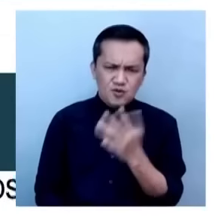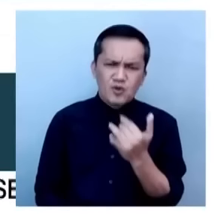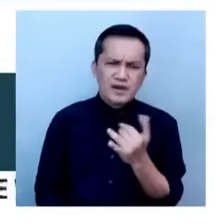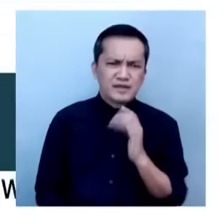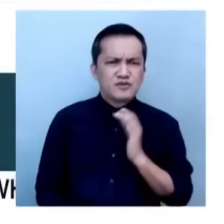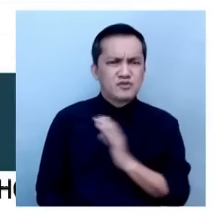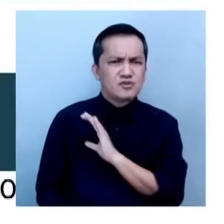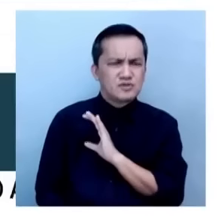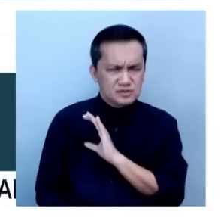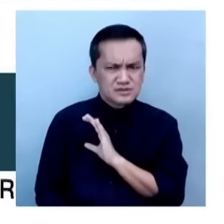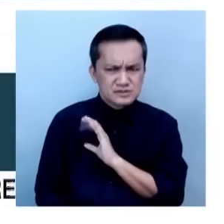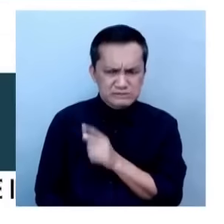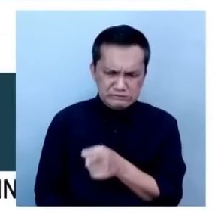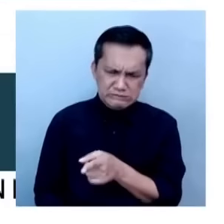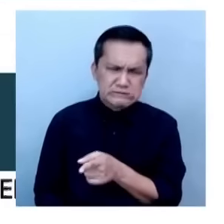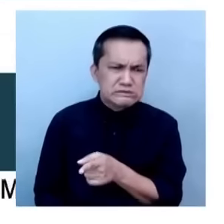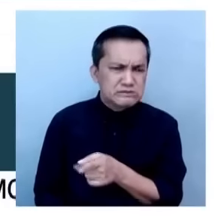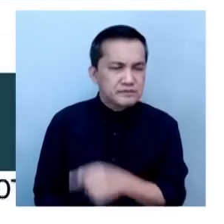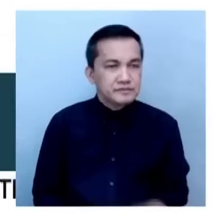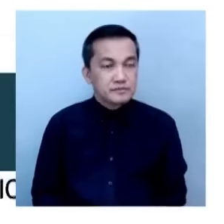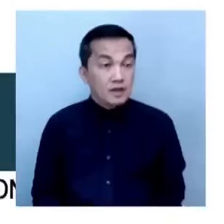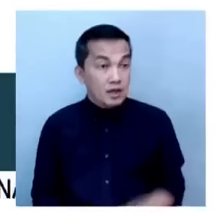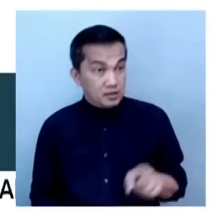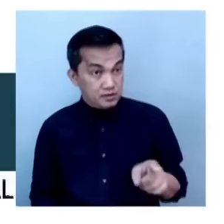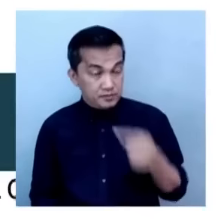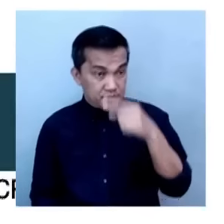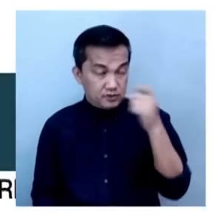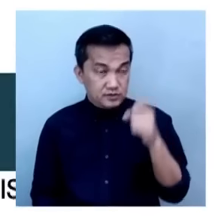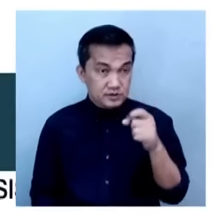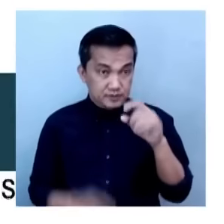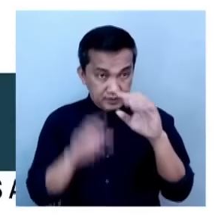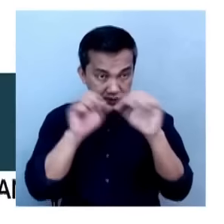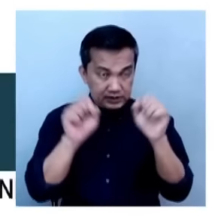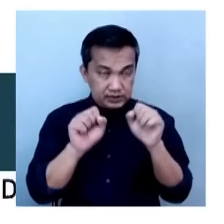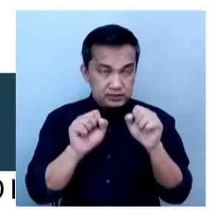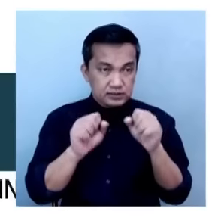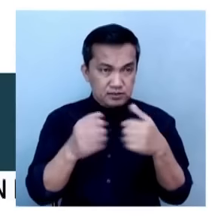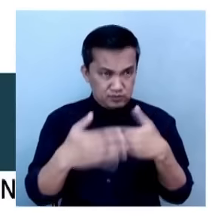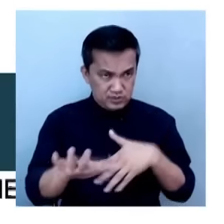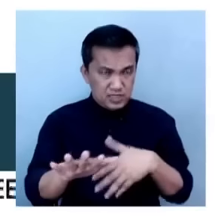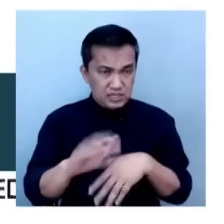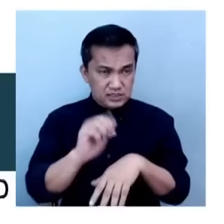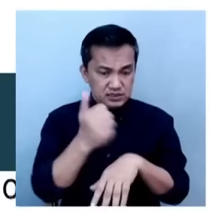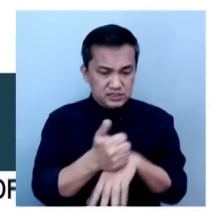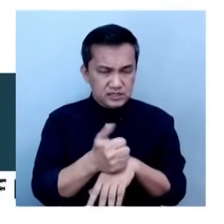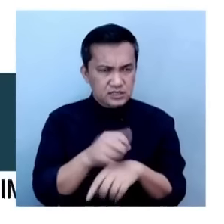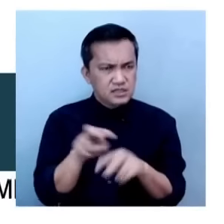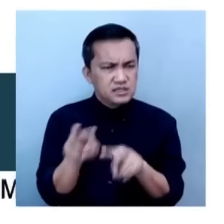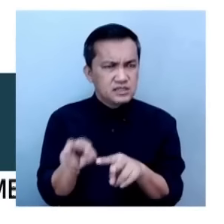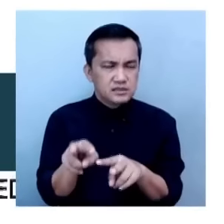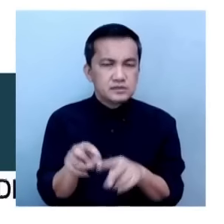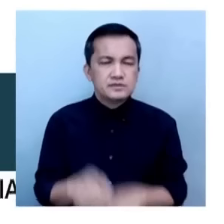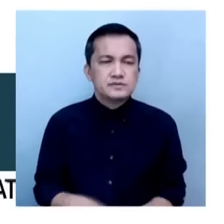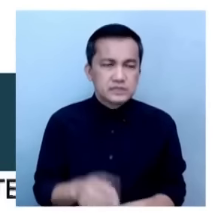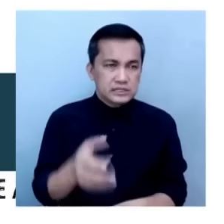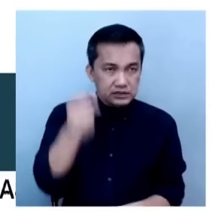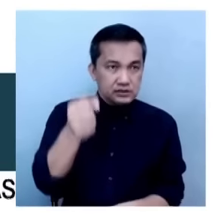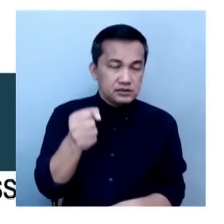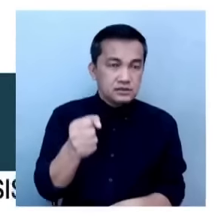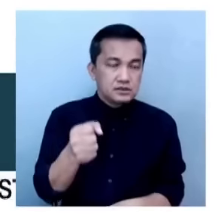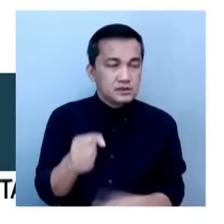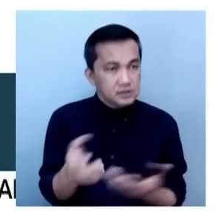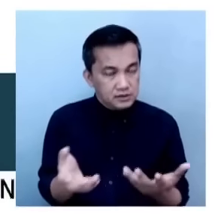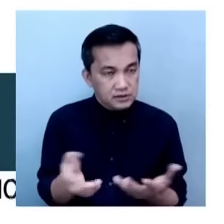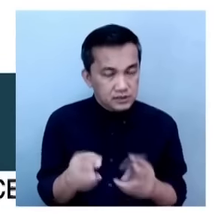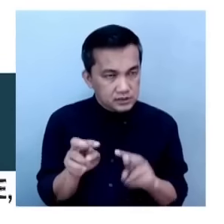was but because the president already said that he sees this really as that. He